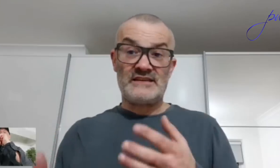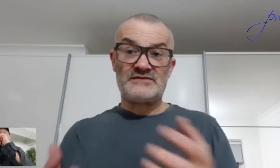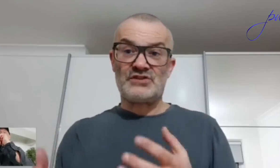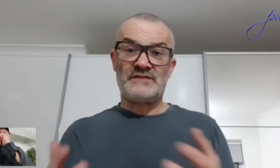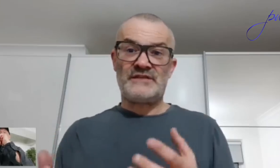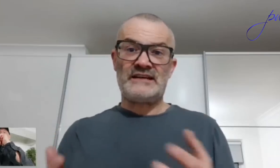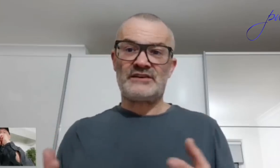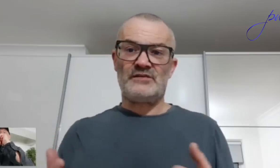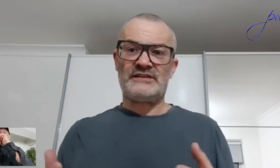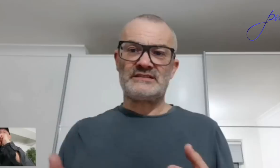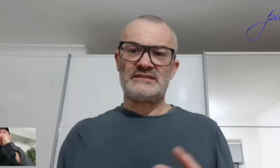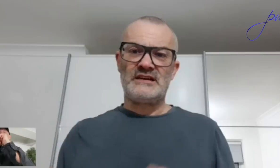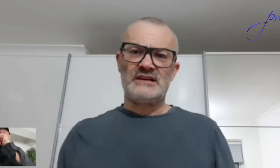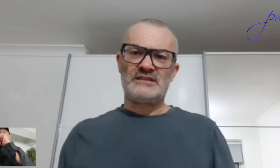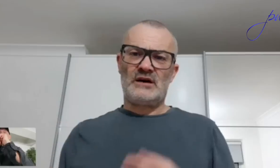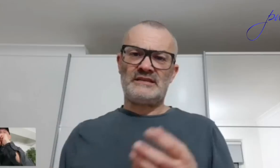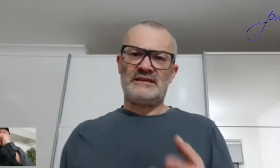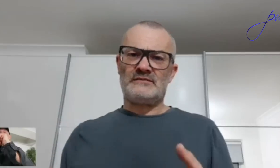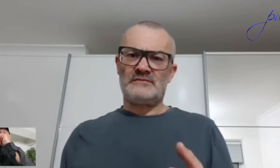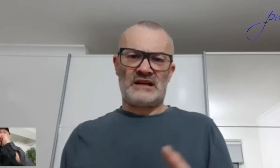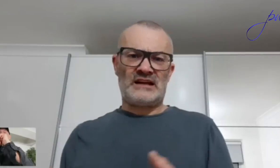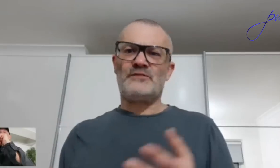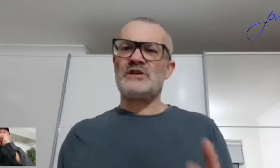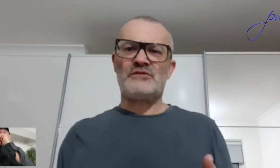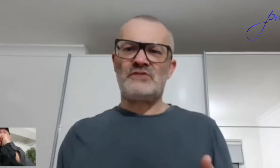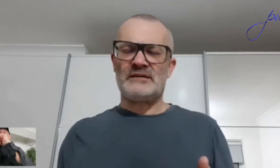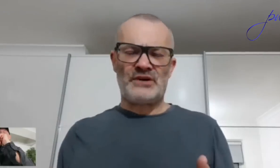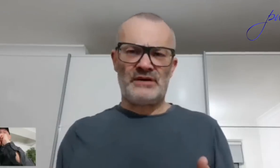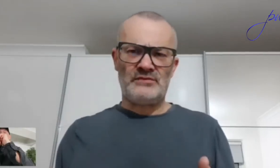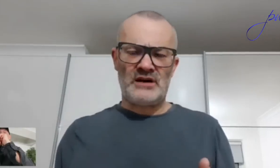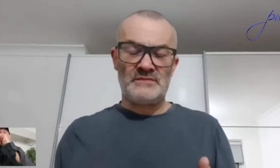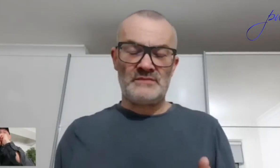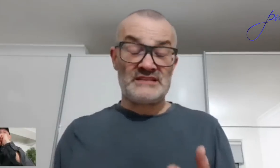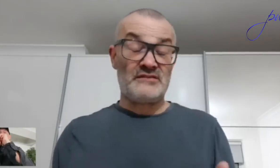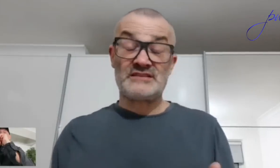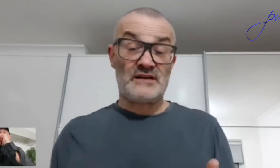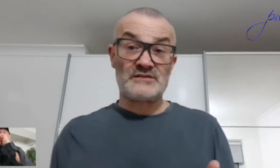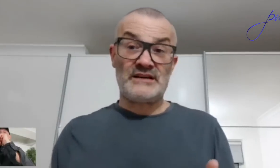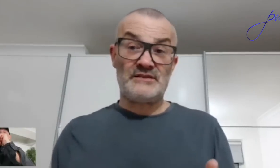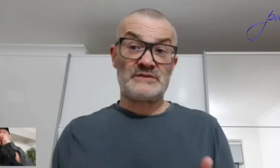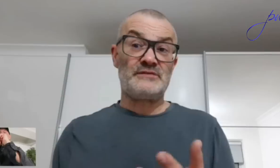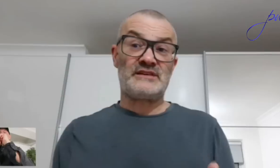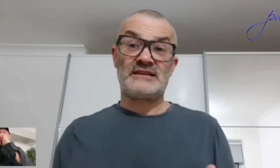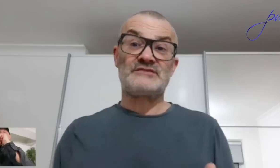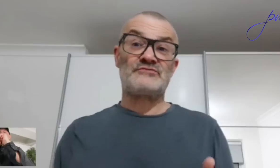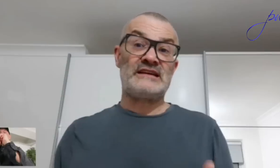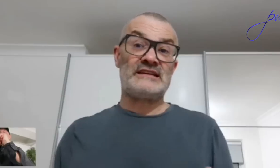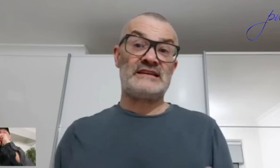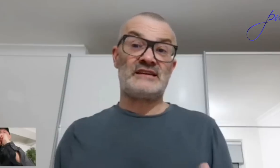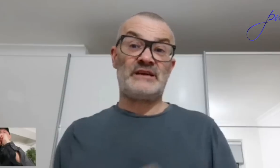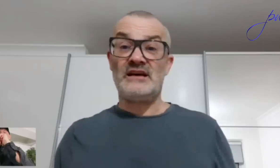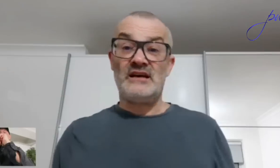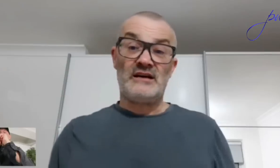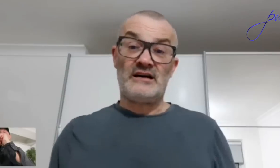that gives the driver the feel and the confidence. So I think McLaren have already been running Brembo material as far as we know, so I don't think that's really